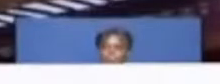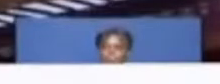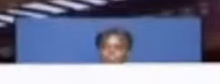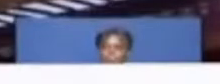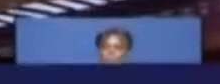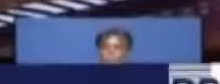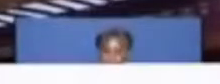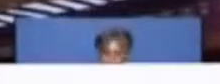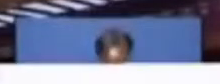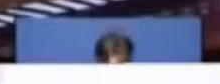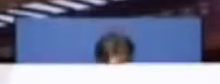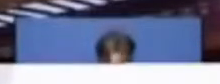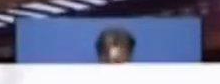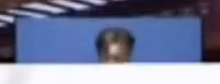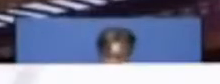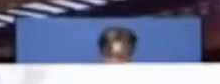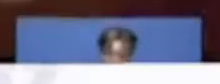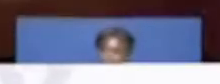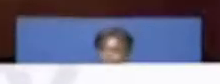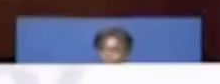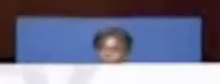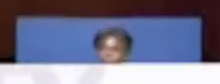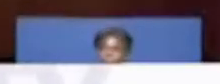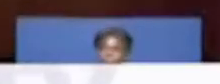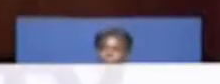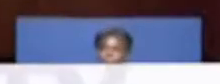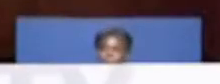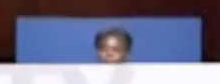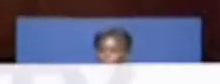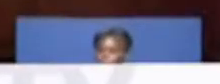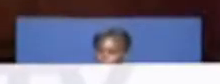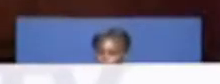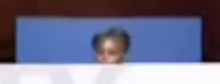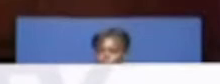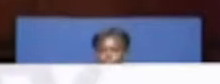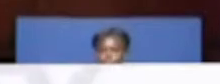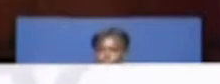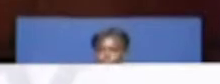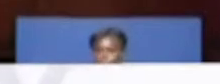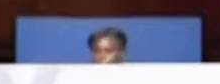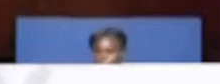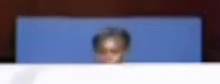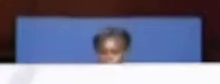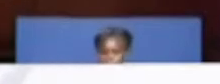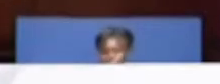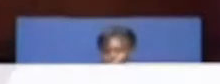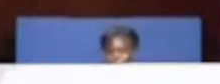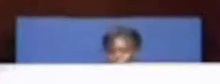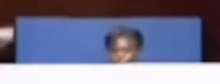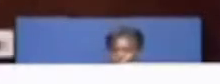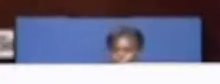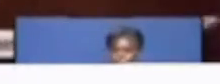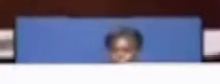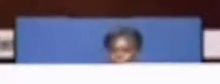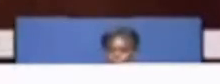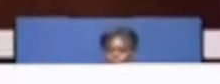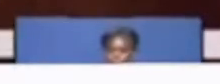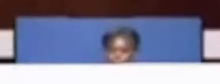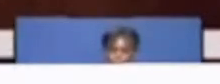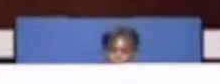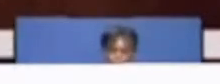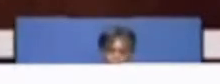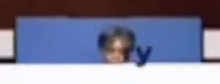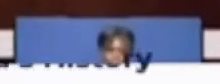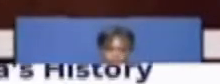Honorable senators, having concluded the only business on today's order paper, the Senate now stands adjourned